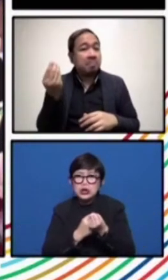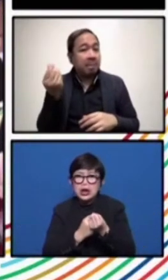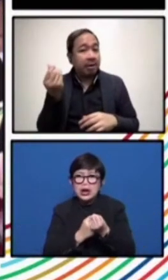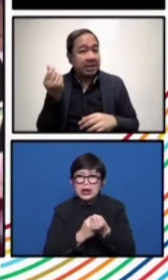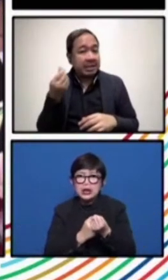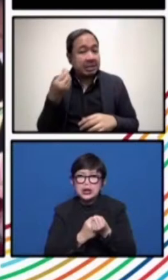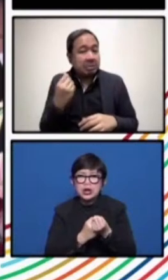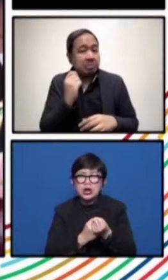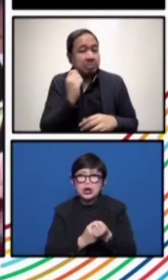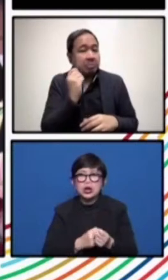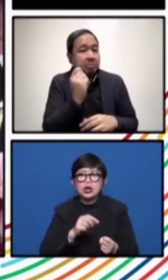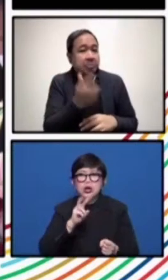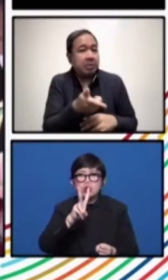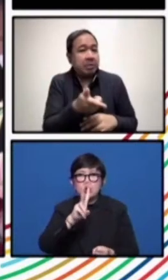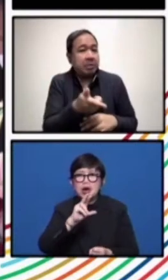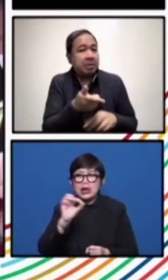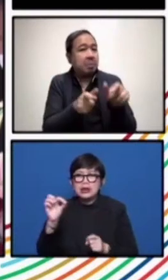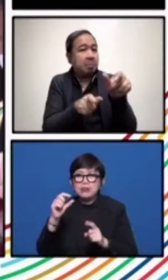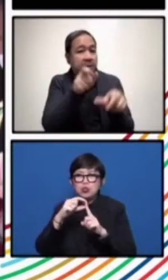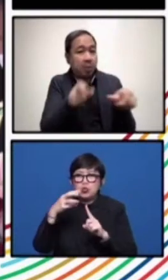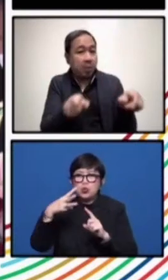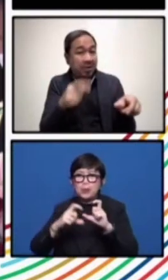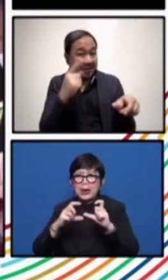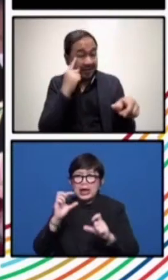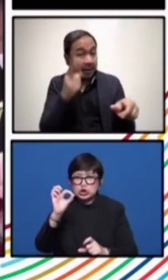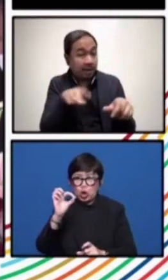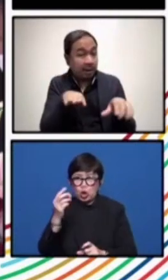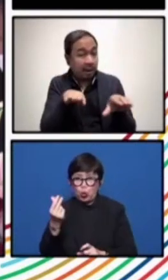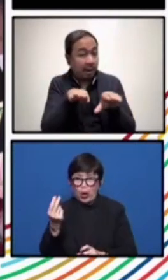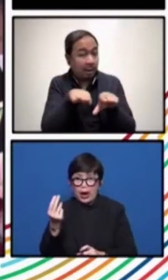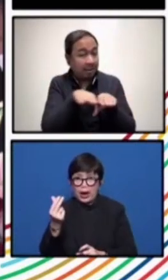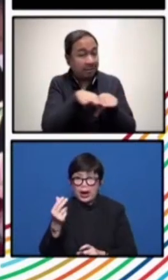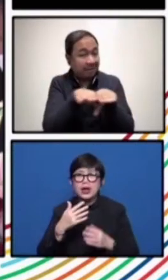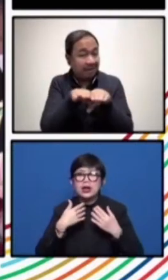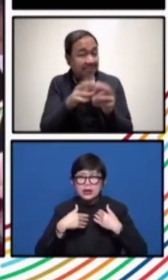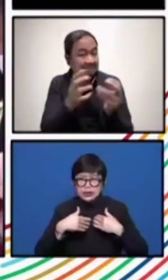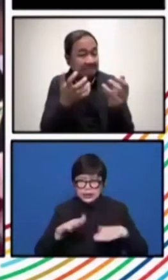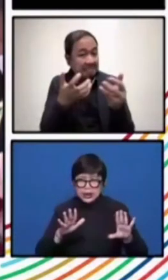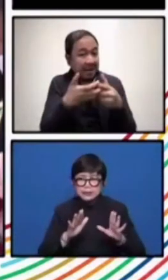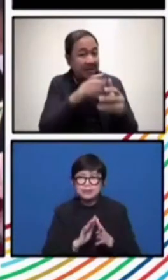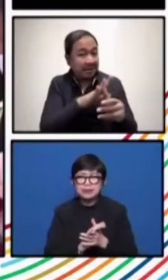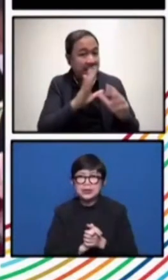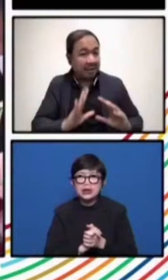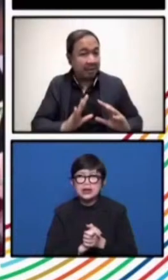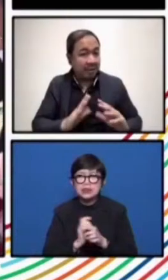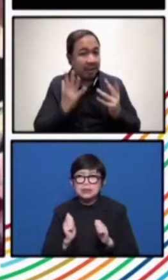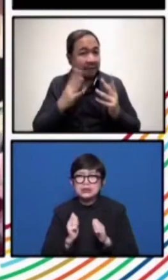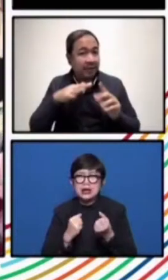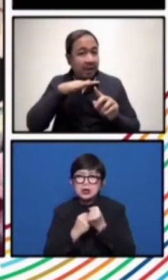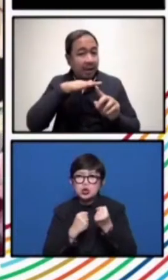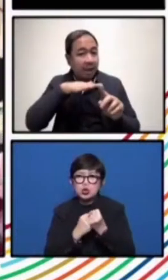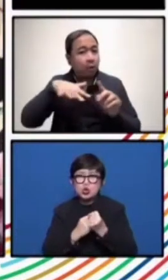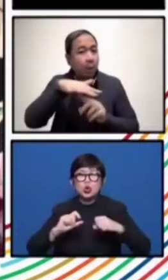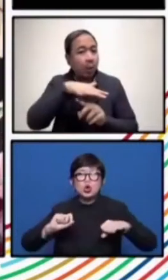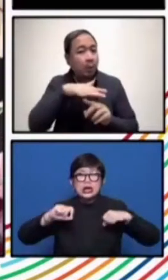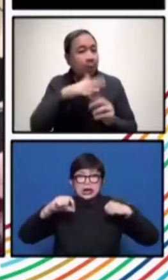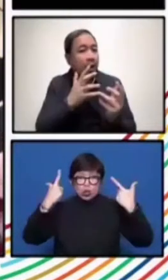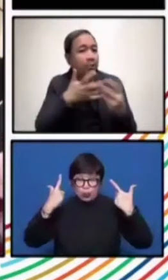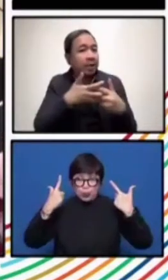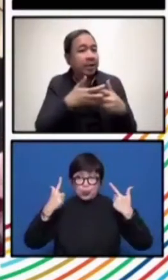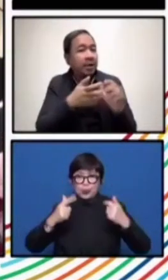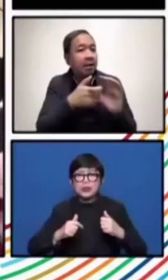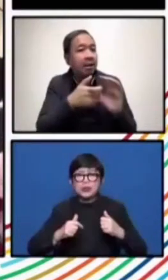protection floor would be an adequate standard of living as in the context of Article 28